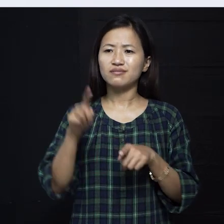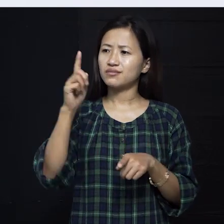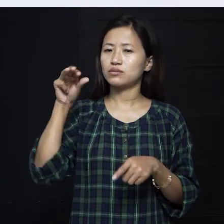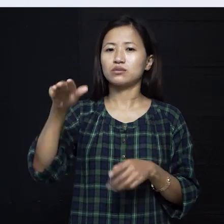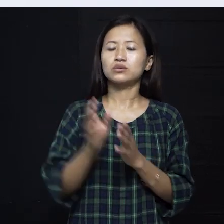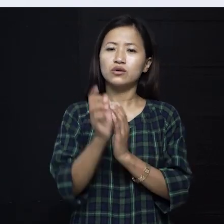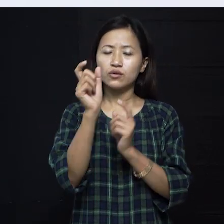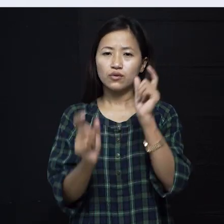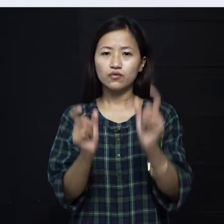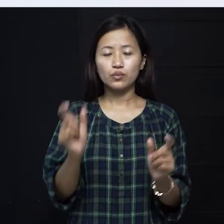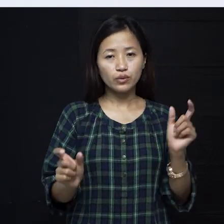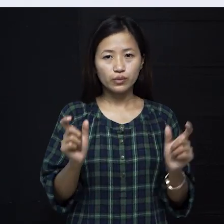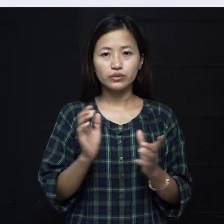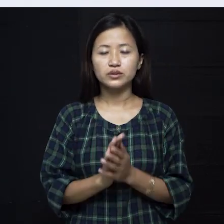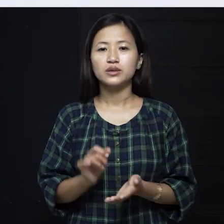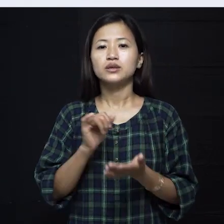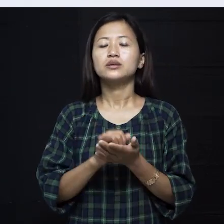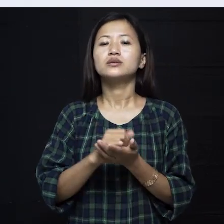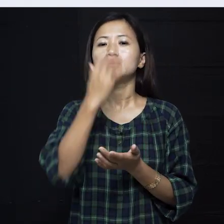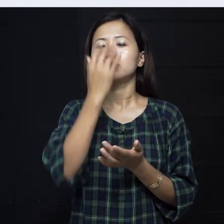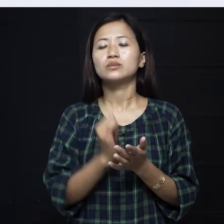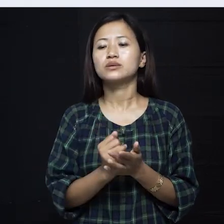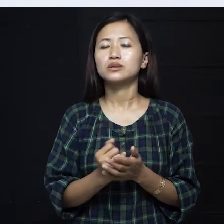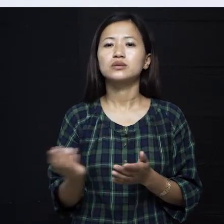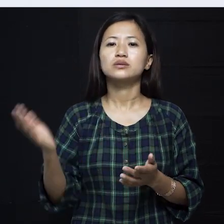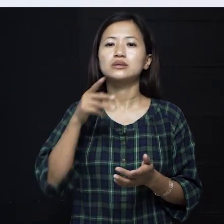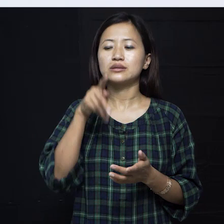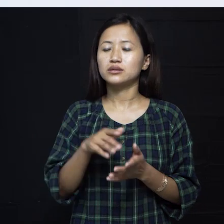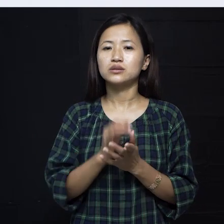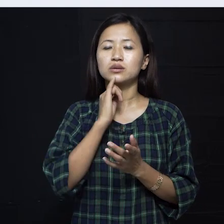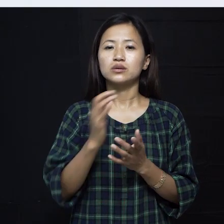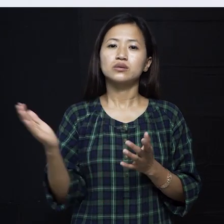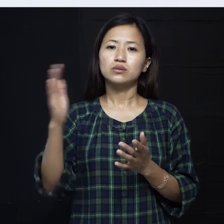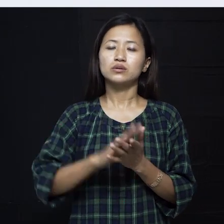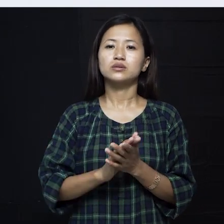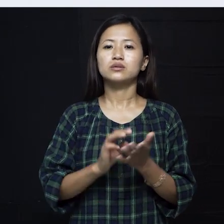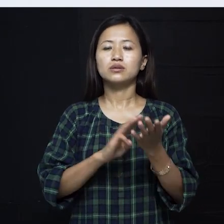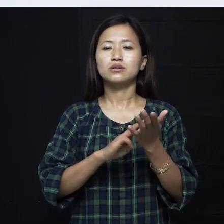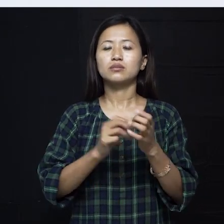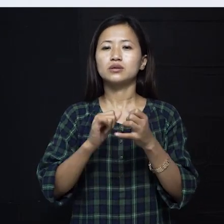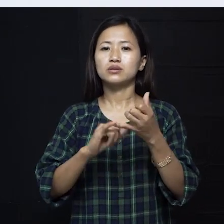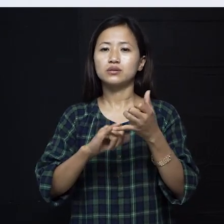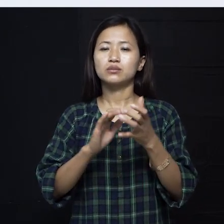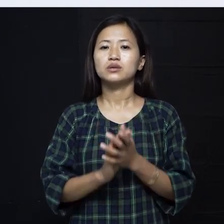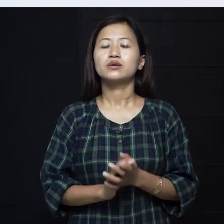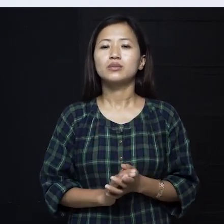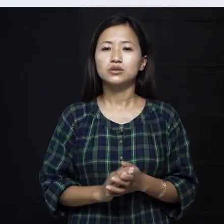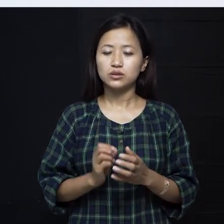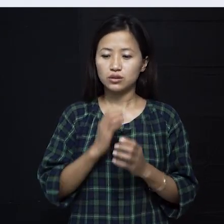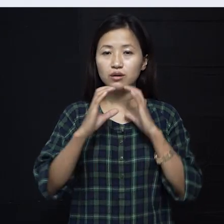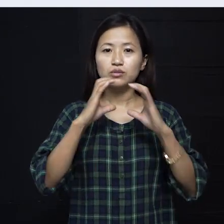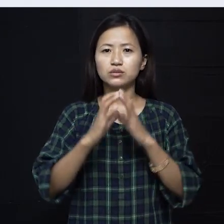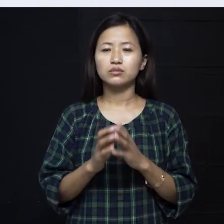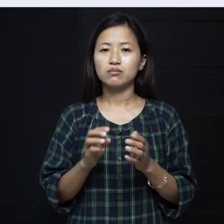and thousands of people. So that is why it is called as the mass communication. Mass means very big, isn't